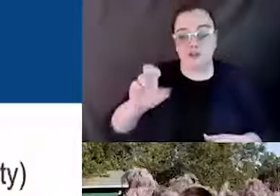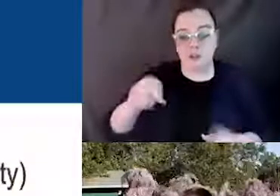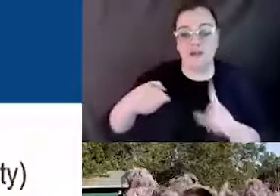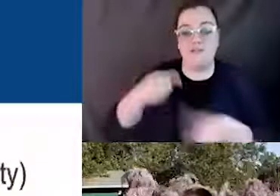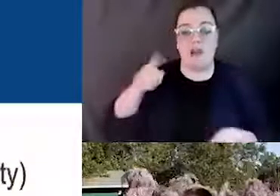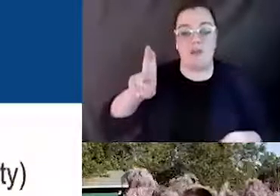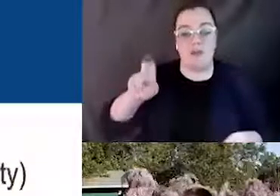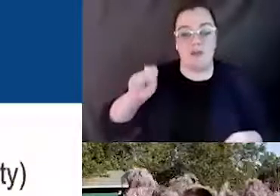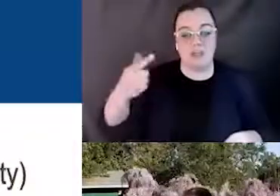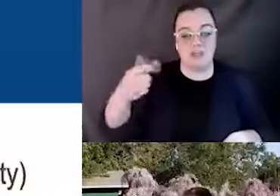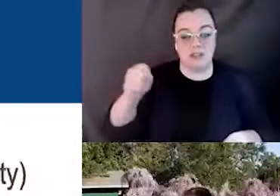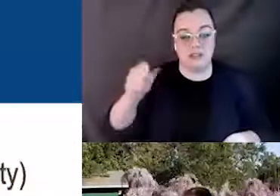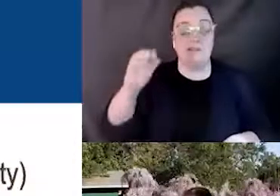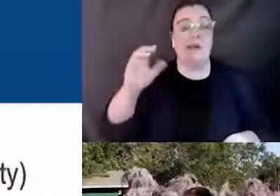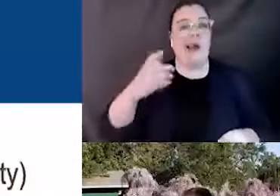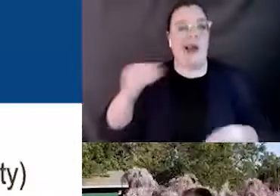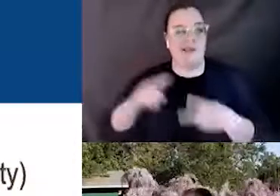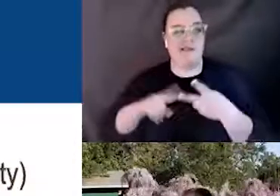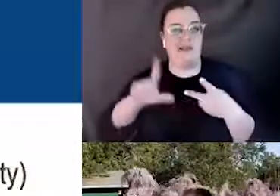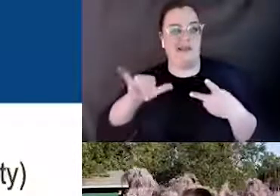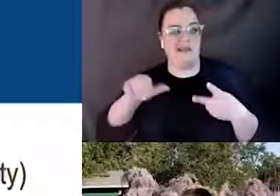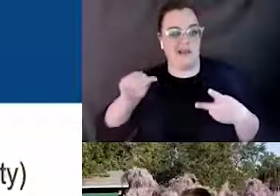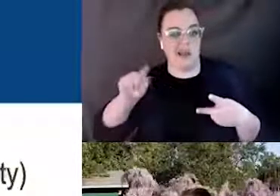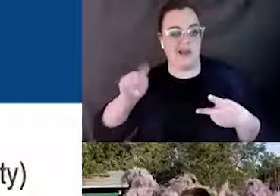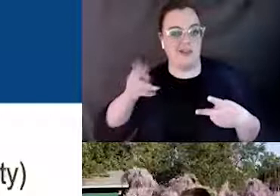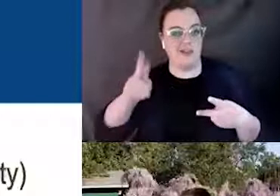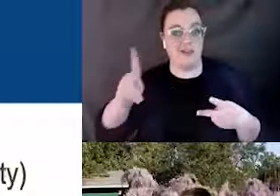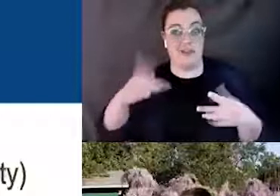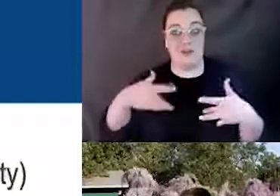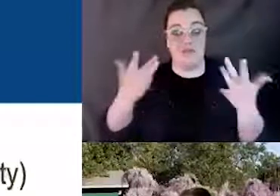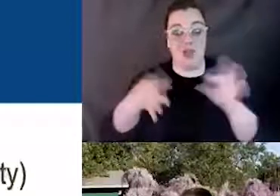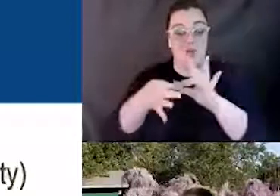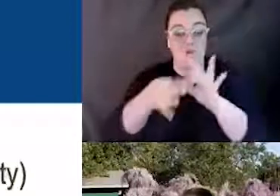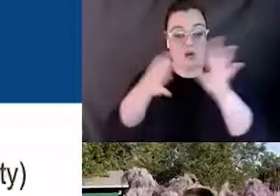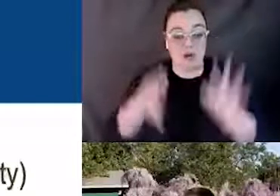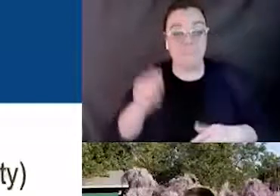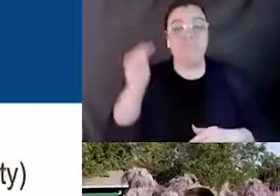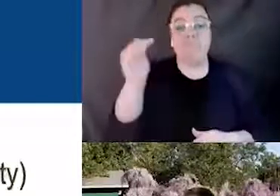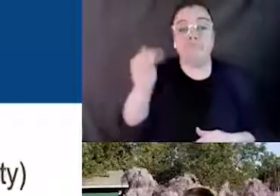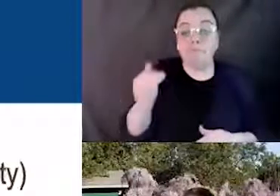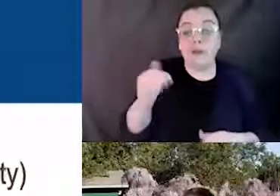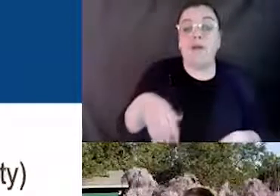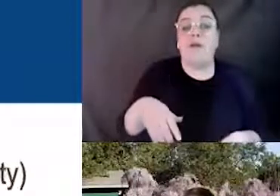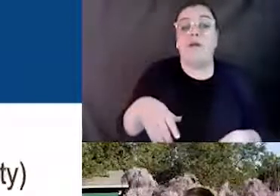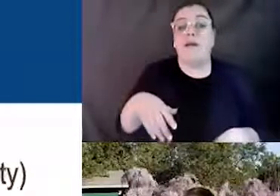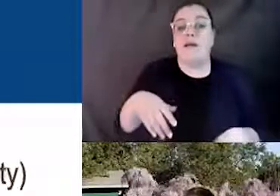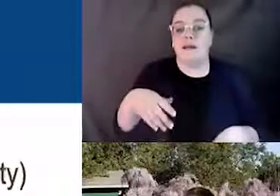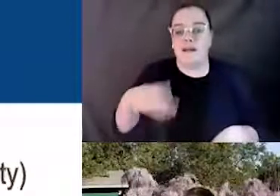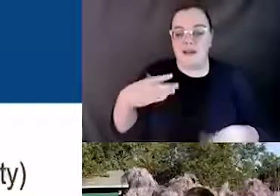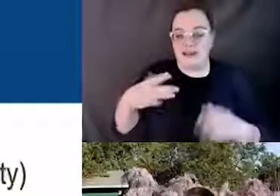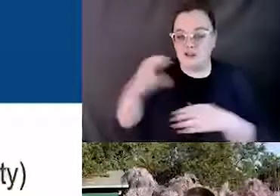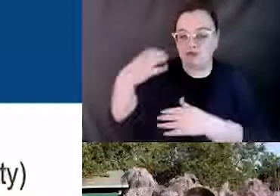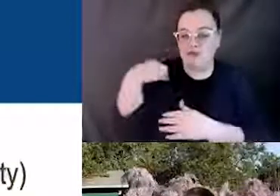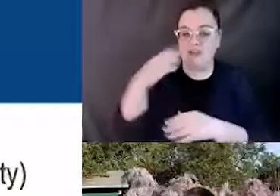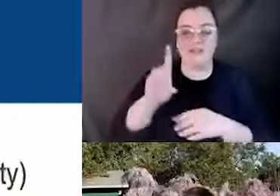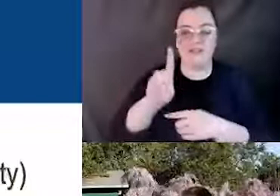Turk, our events bureau coordinator, Chief David Cosgrave from Coastside Fire Protection, and Casey Treadway from